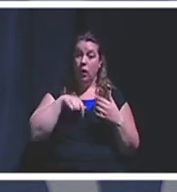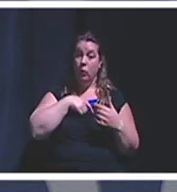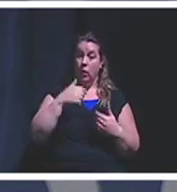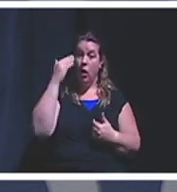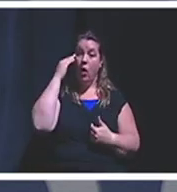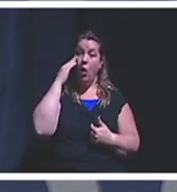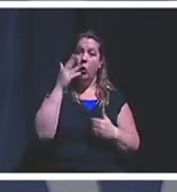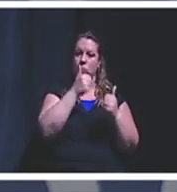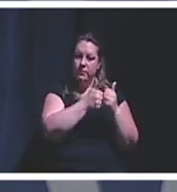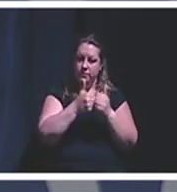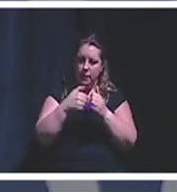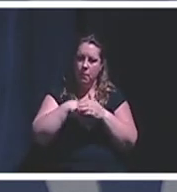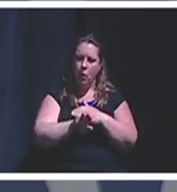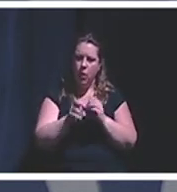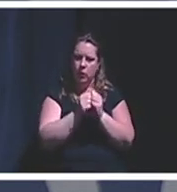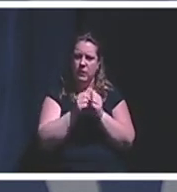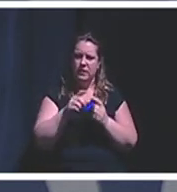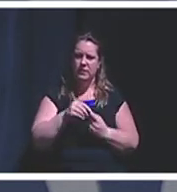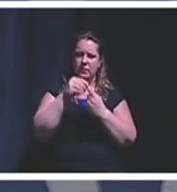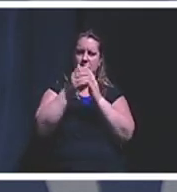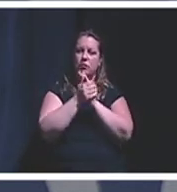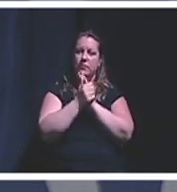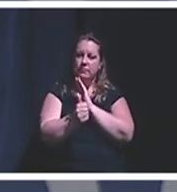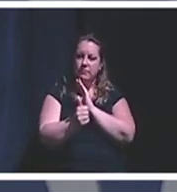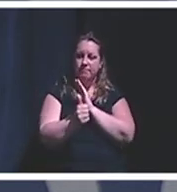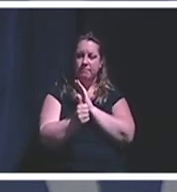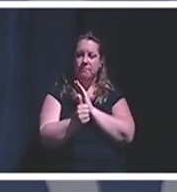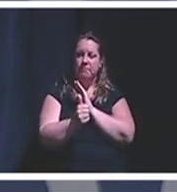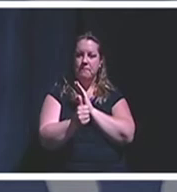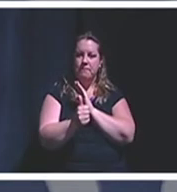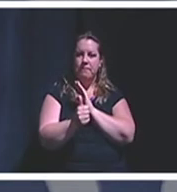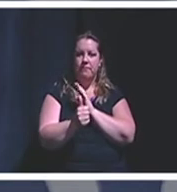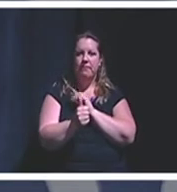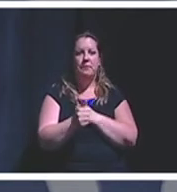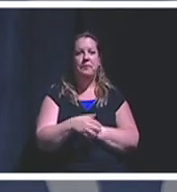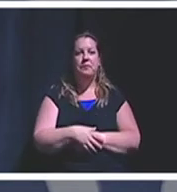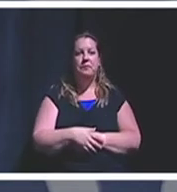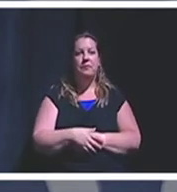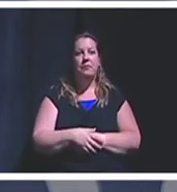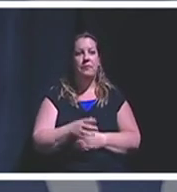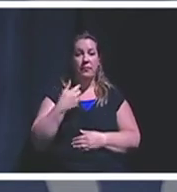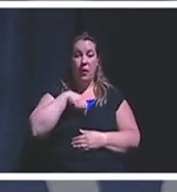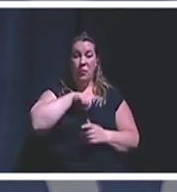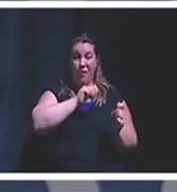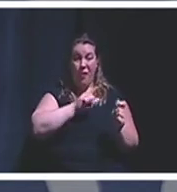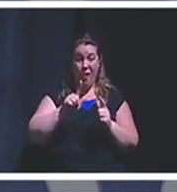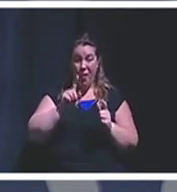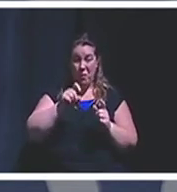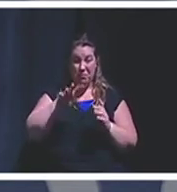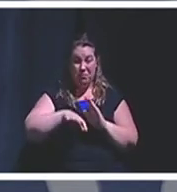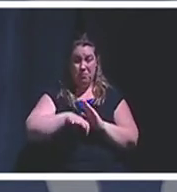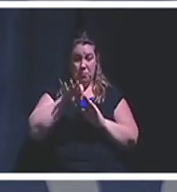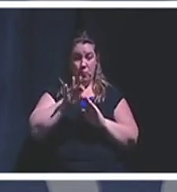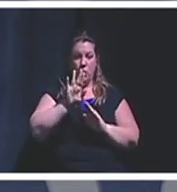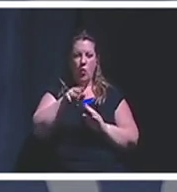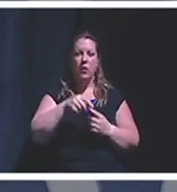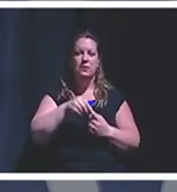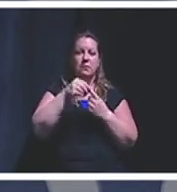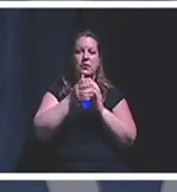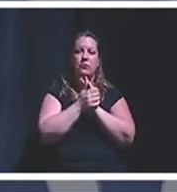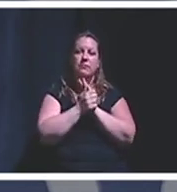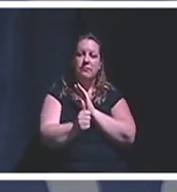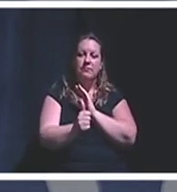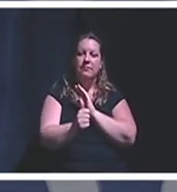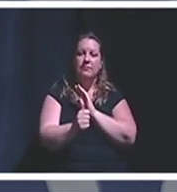born with talents and gifts, and we must each find our way in what we